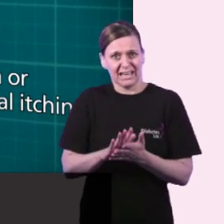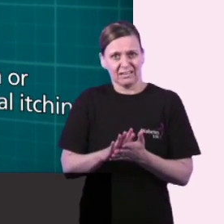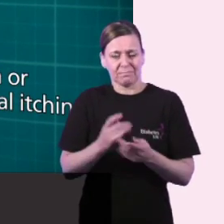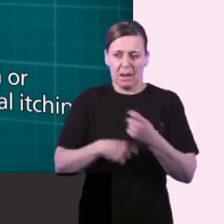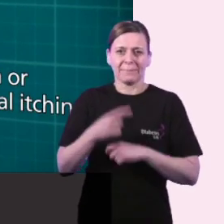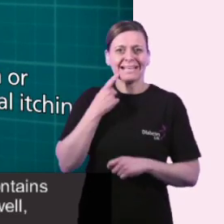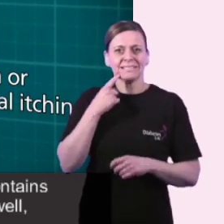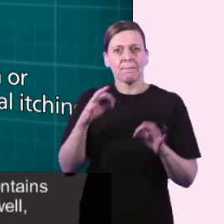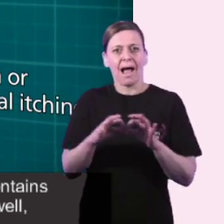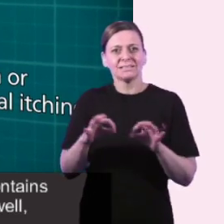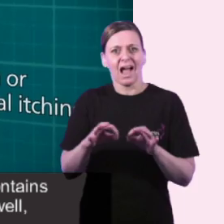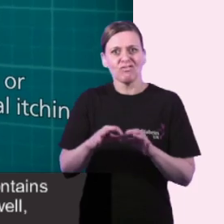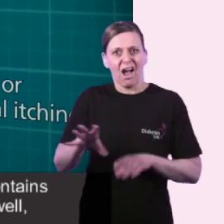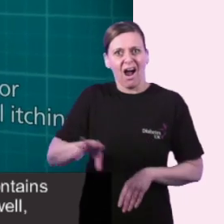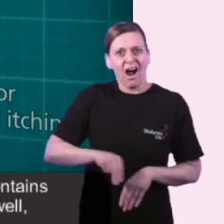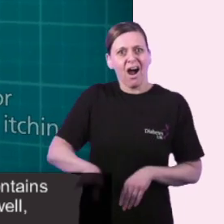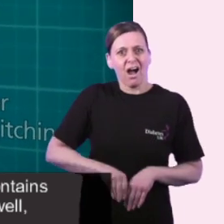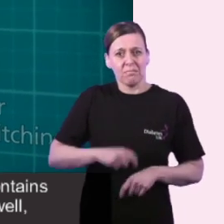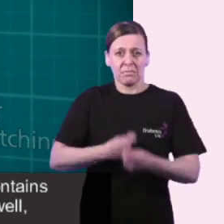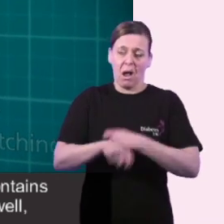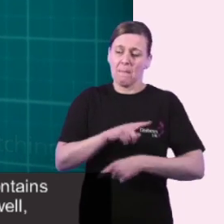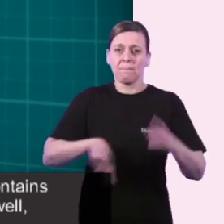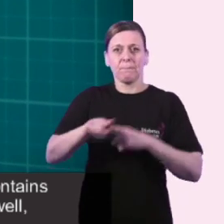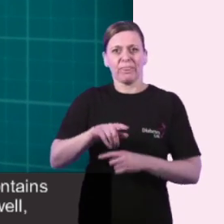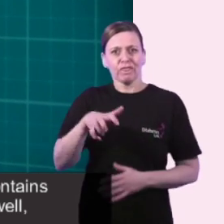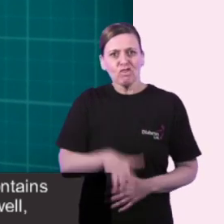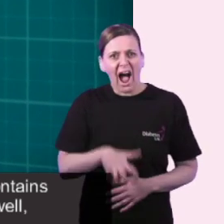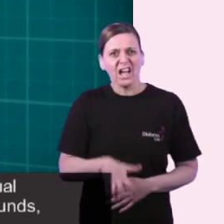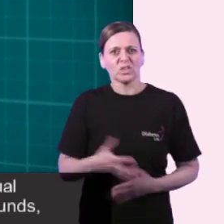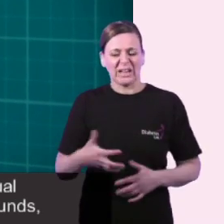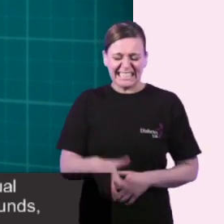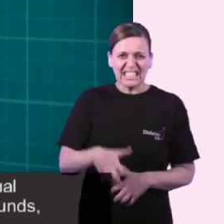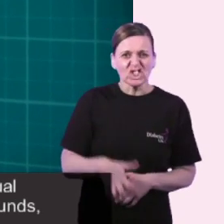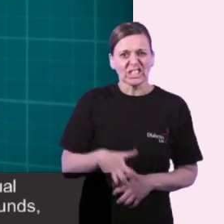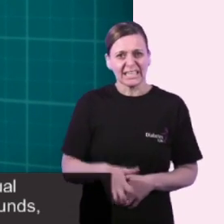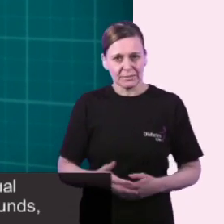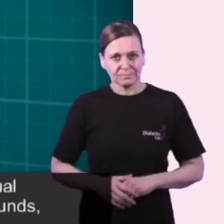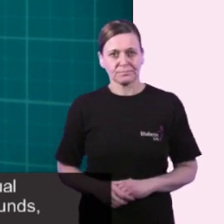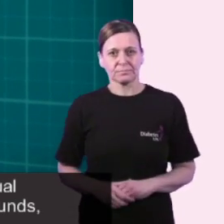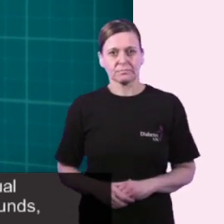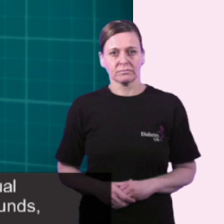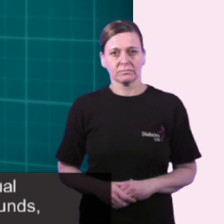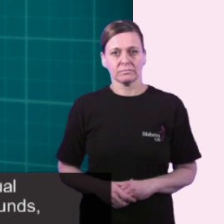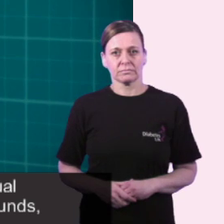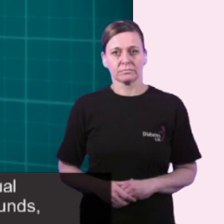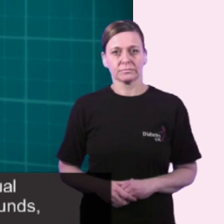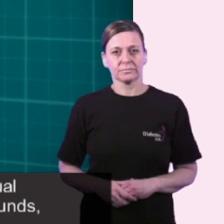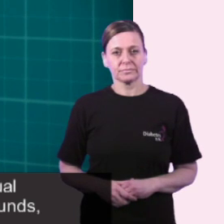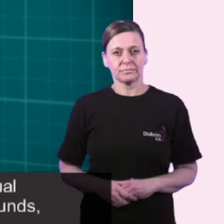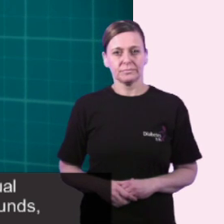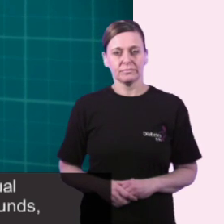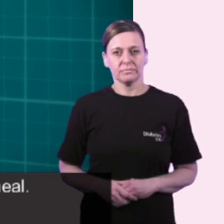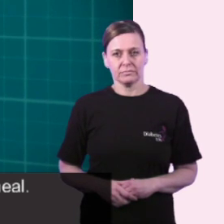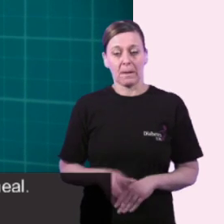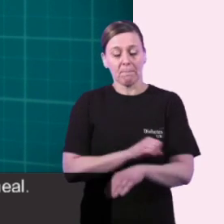In the same way the blood contains a high level of glucose as well so more bacteria than usual will tend to breed in flesh wounds